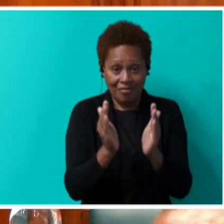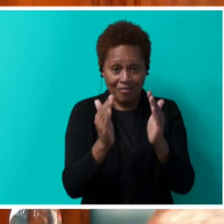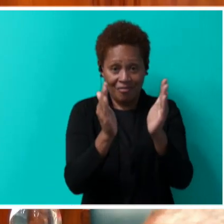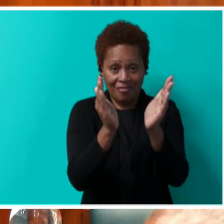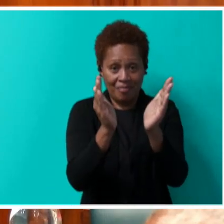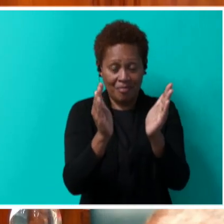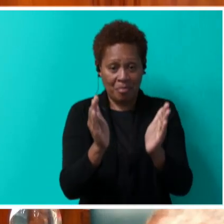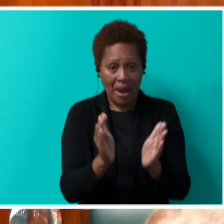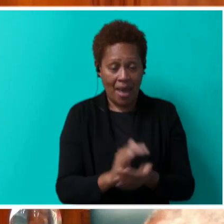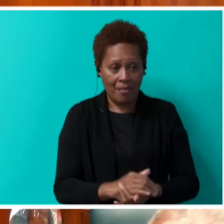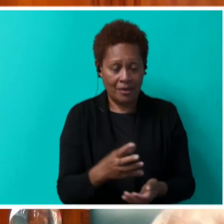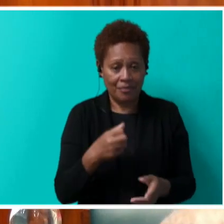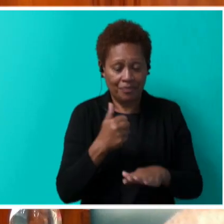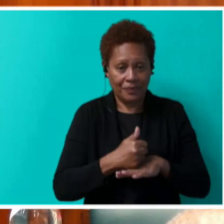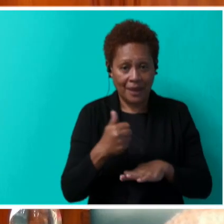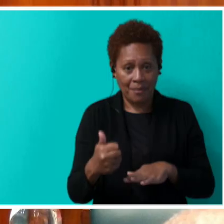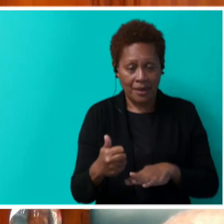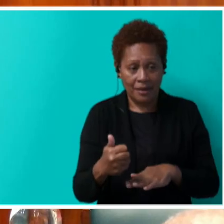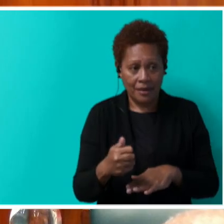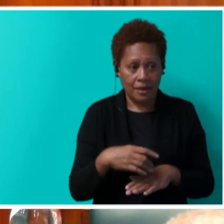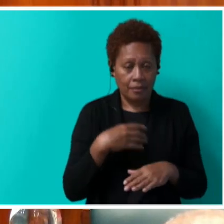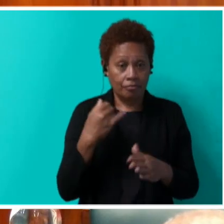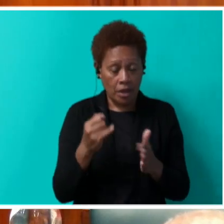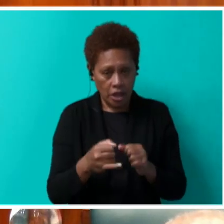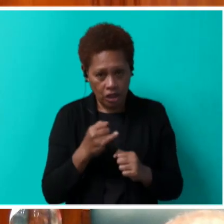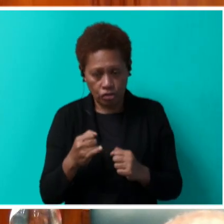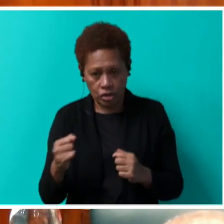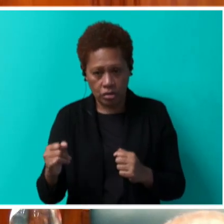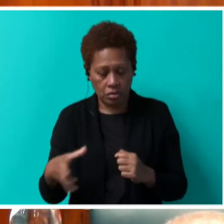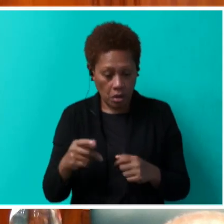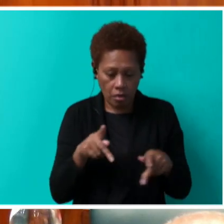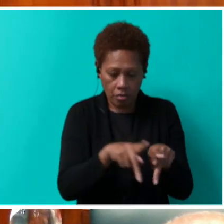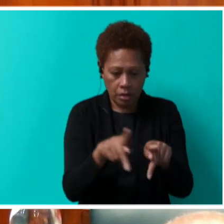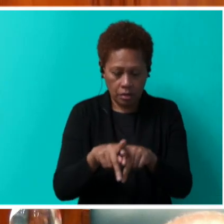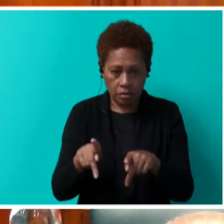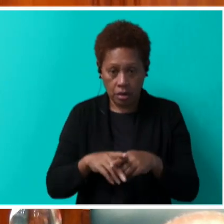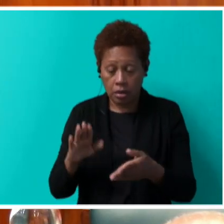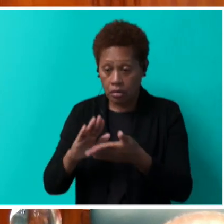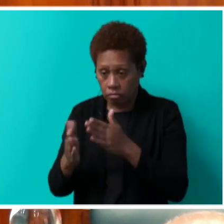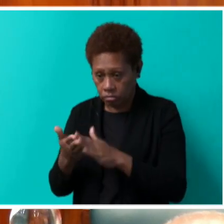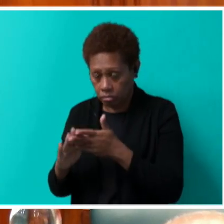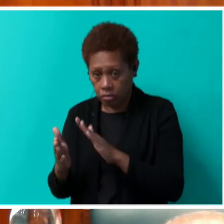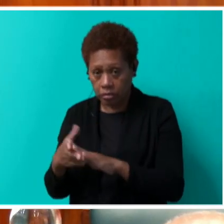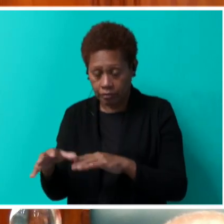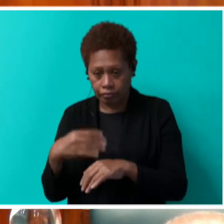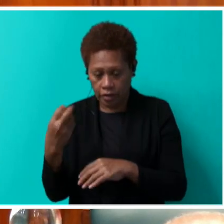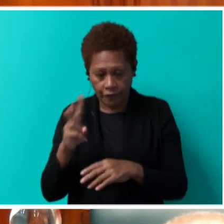accomplish when governments, industries, stakeholders, and communities unite behind bold vision.